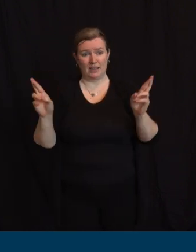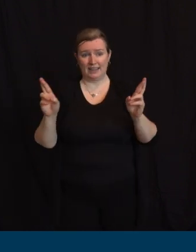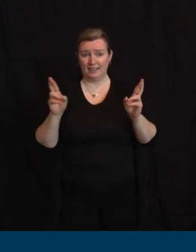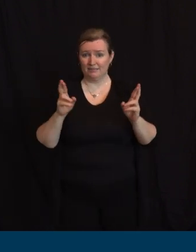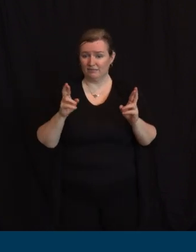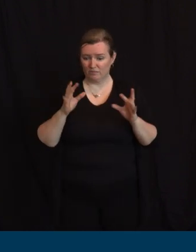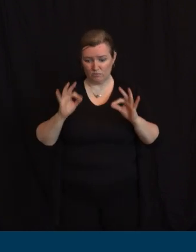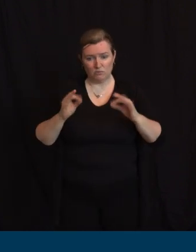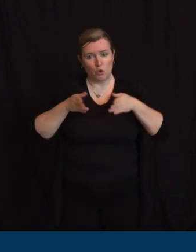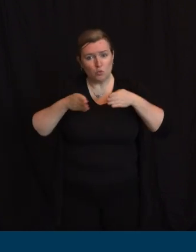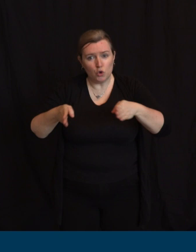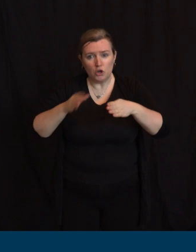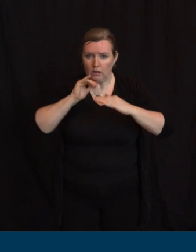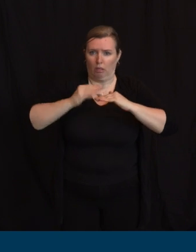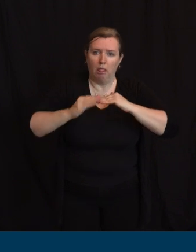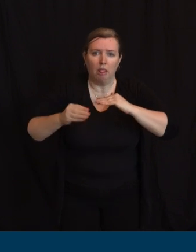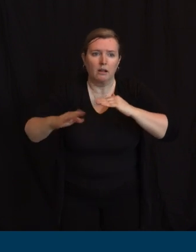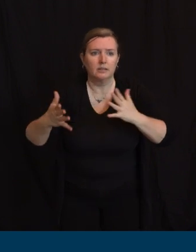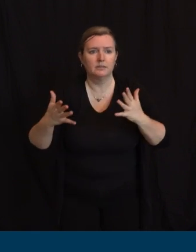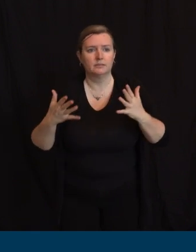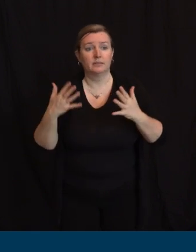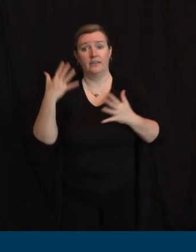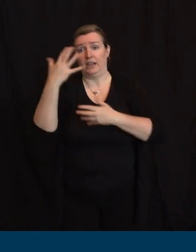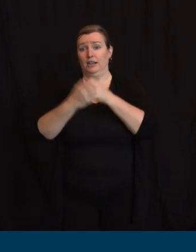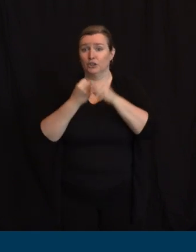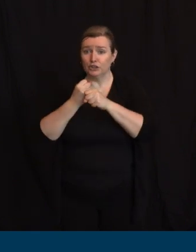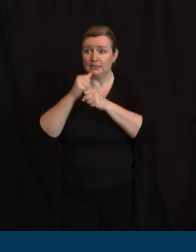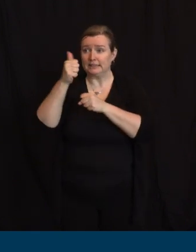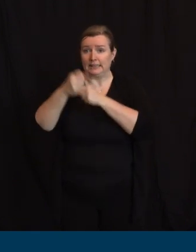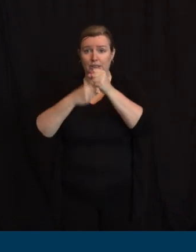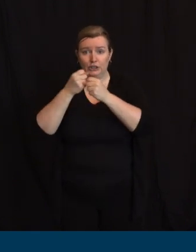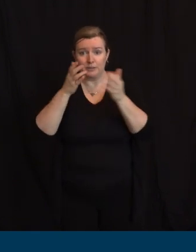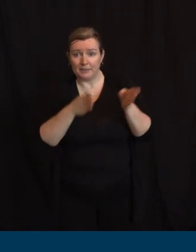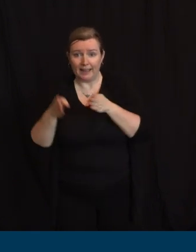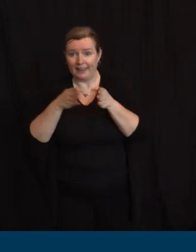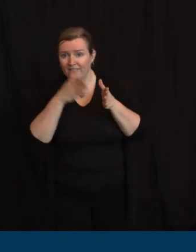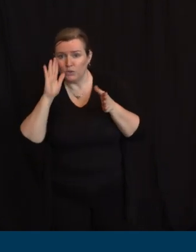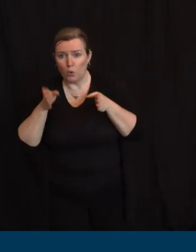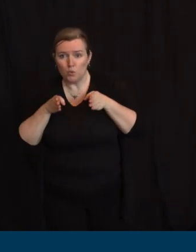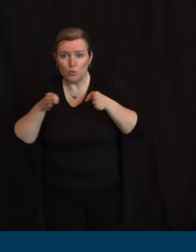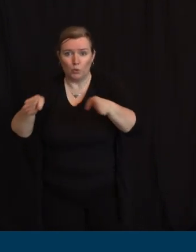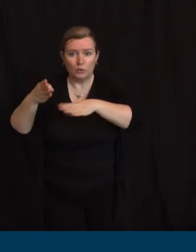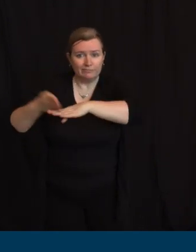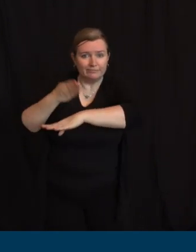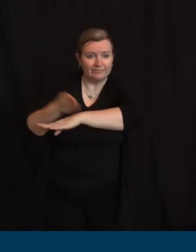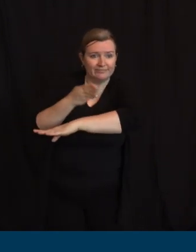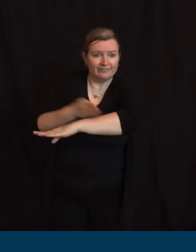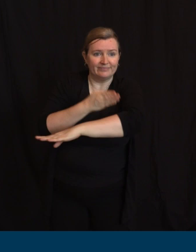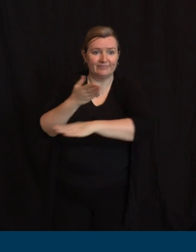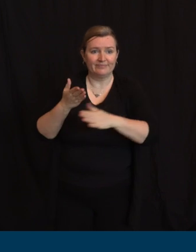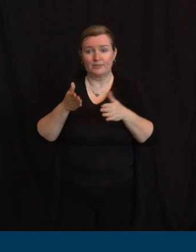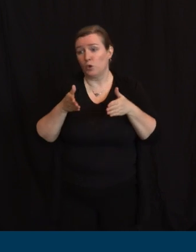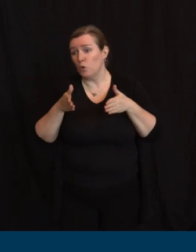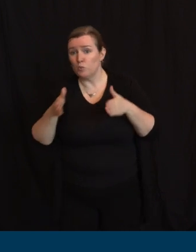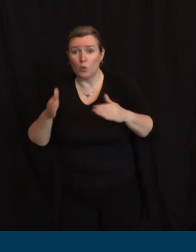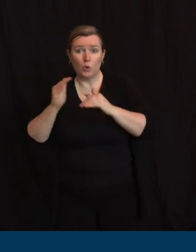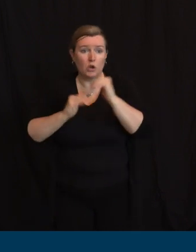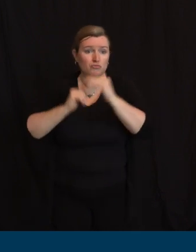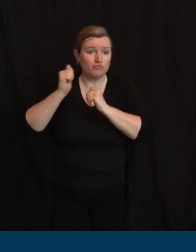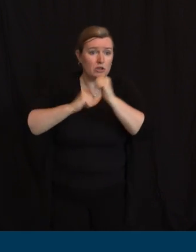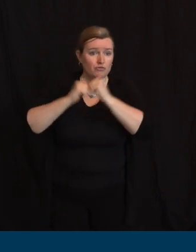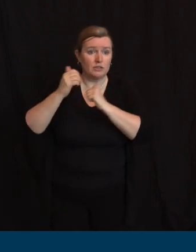And that's a reality. So that's why construction is an example, although we've tweaked that, that's another example where we treat non-essential